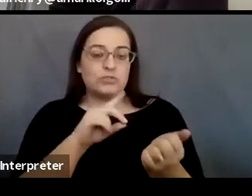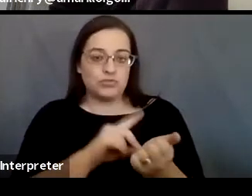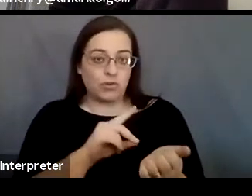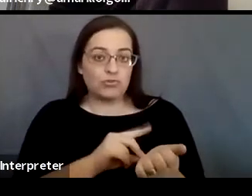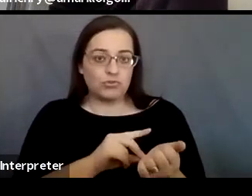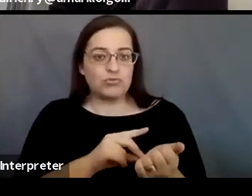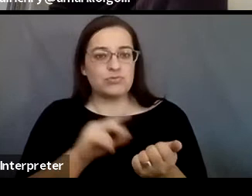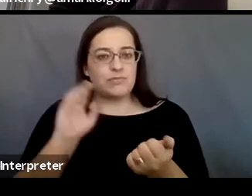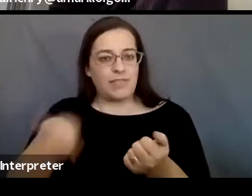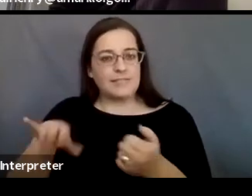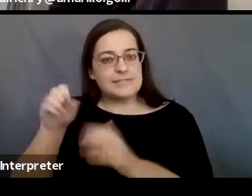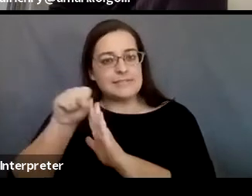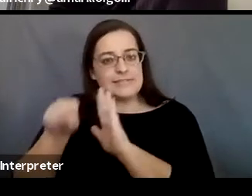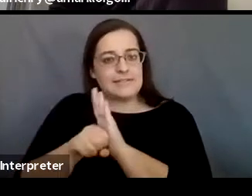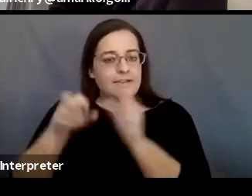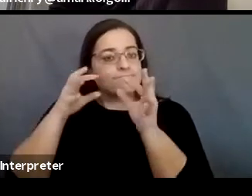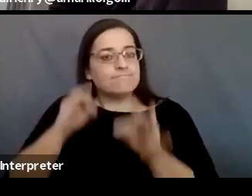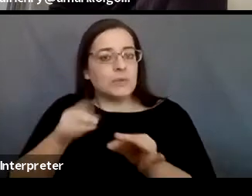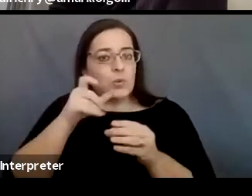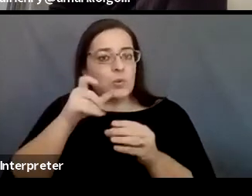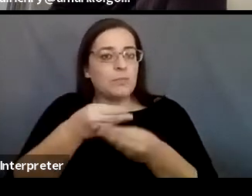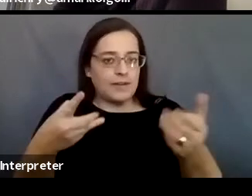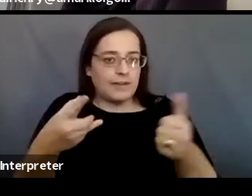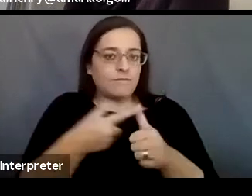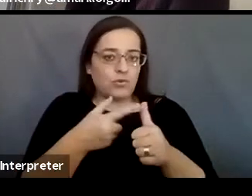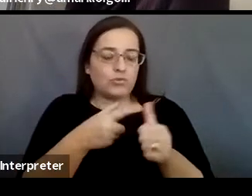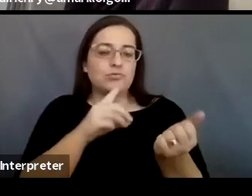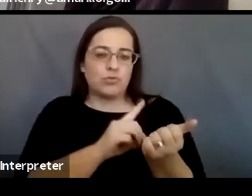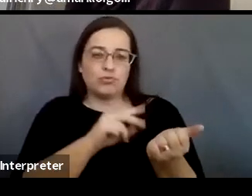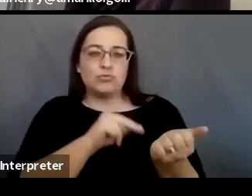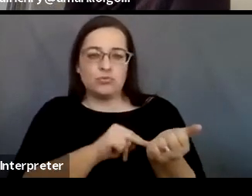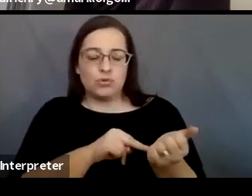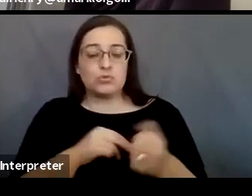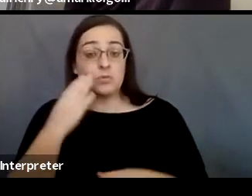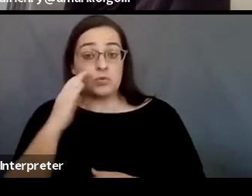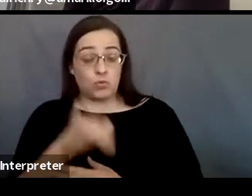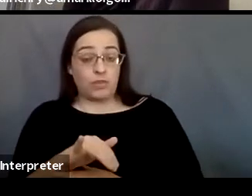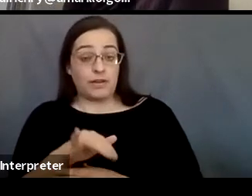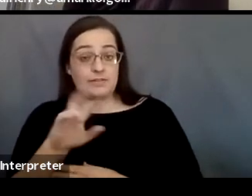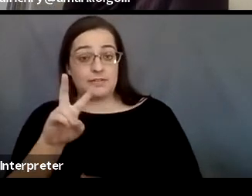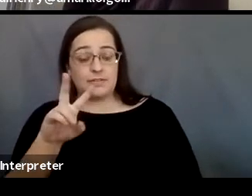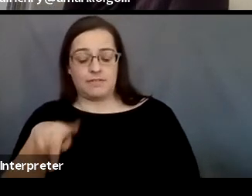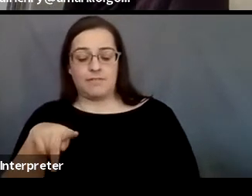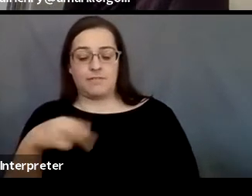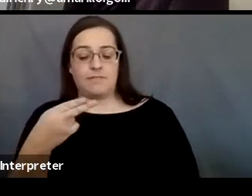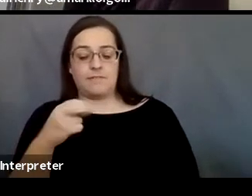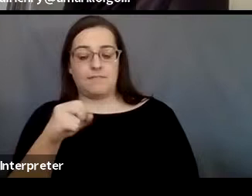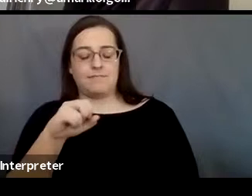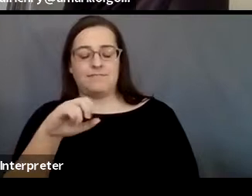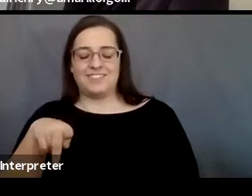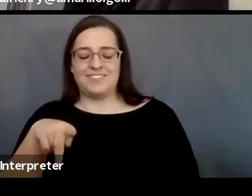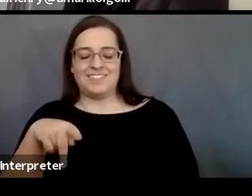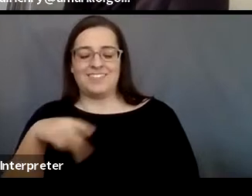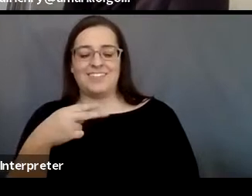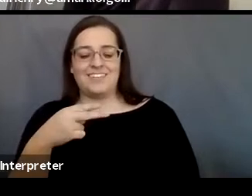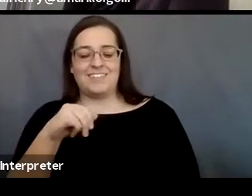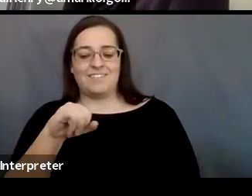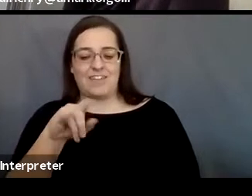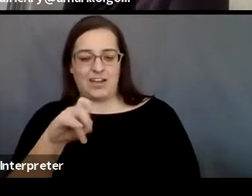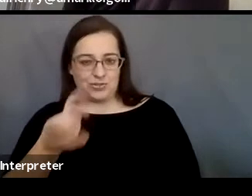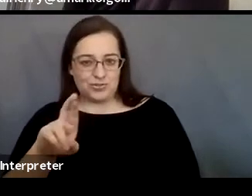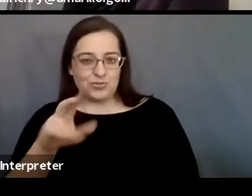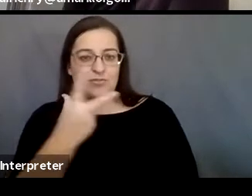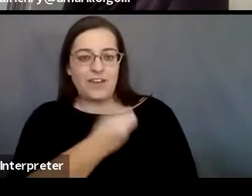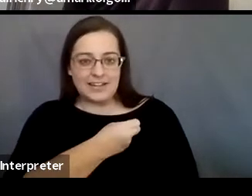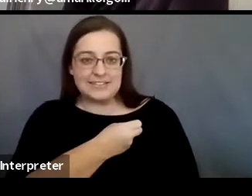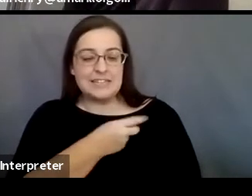workers and first responders. Now, what we know is that this is a Pfizer vaccine, takes 2 shots separated by 21 days.